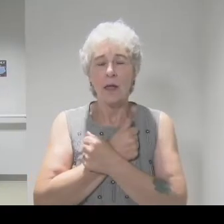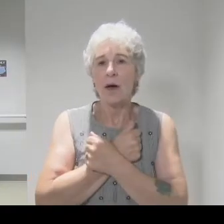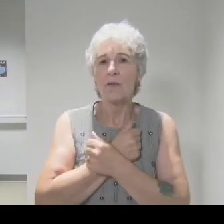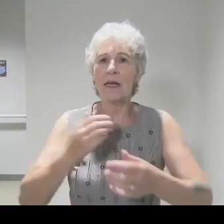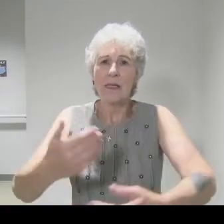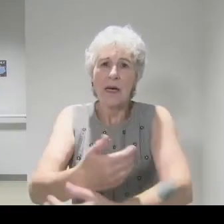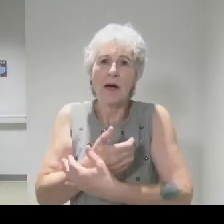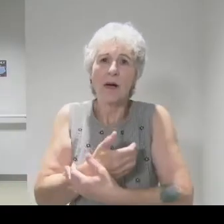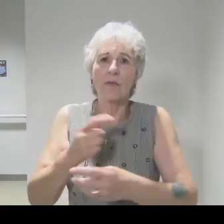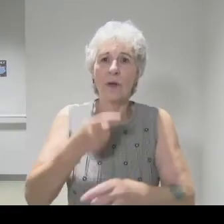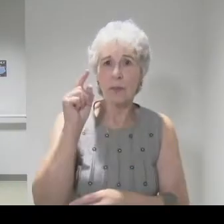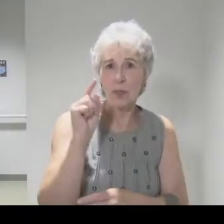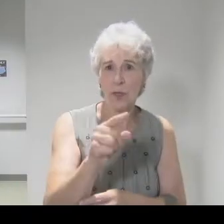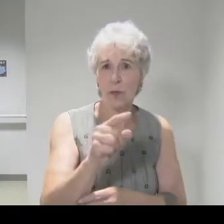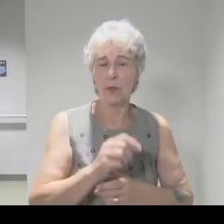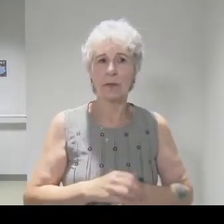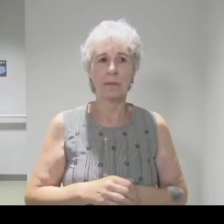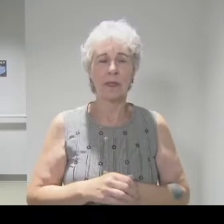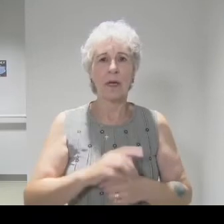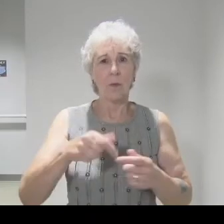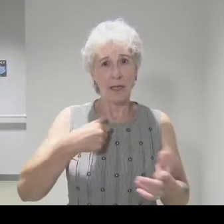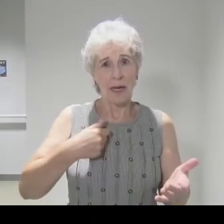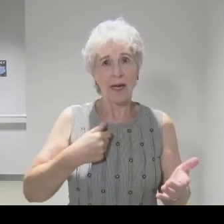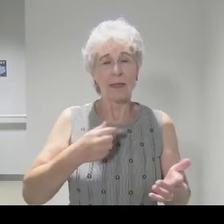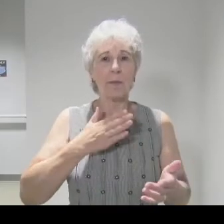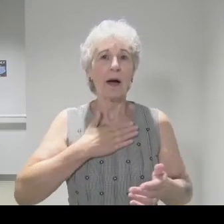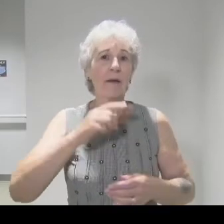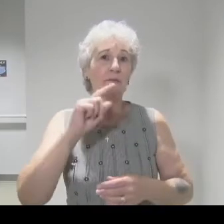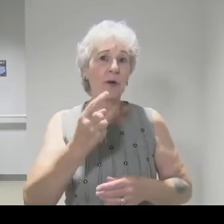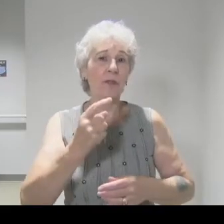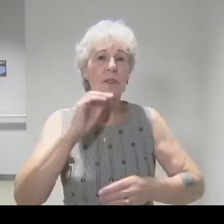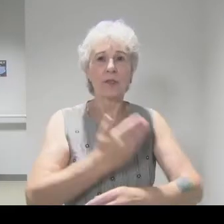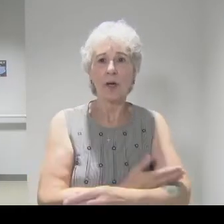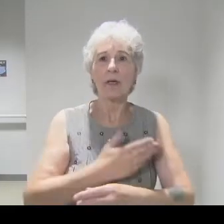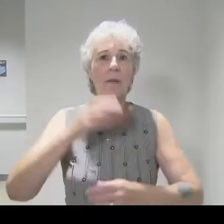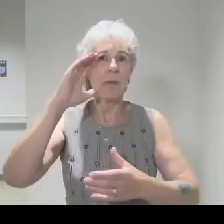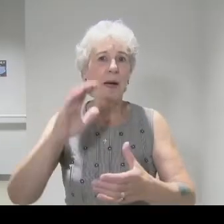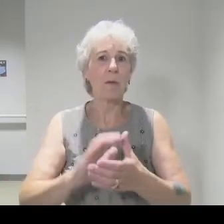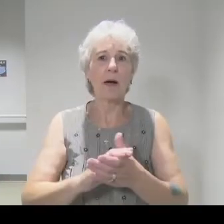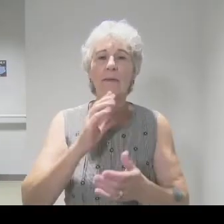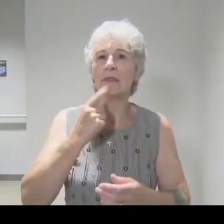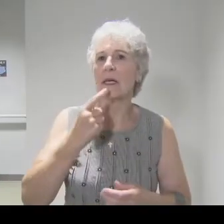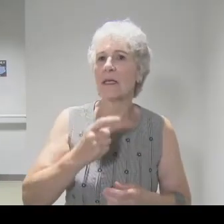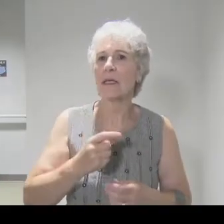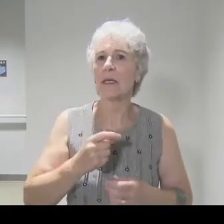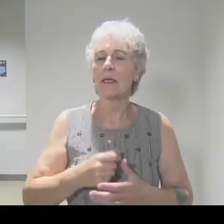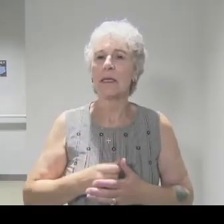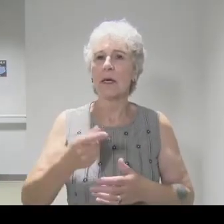hug from you. Because when I had my first daughter, my wife said to me, she said, "Gordon,